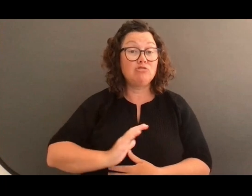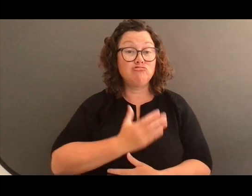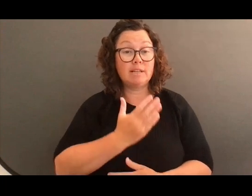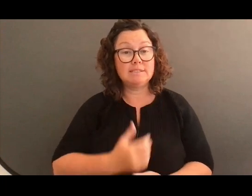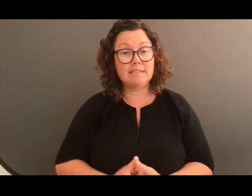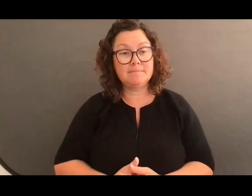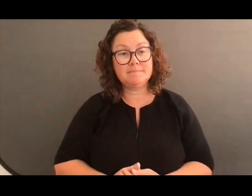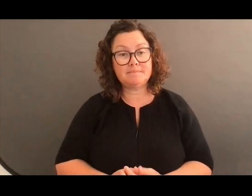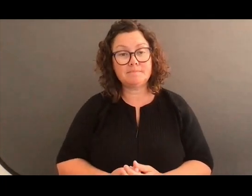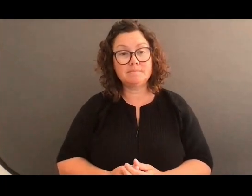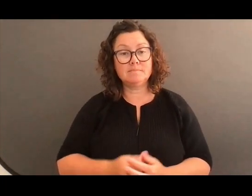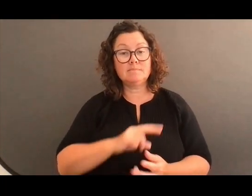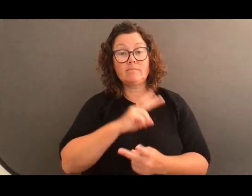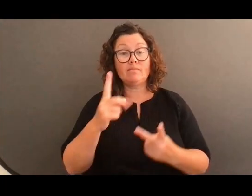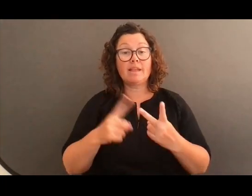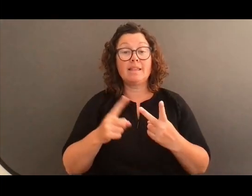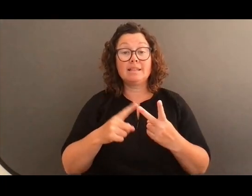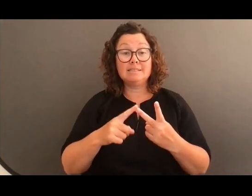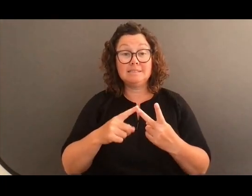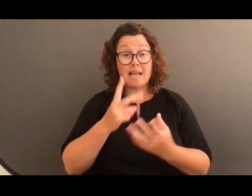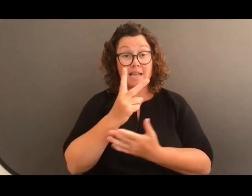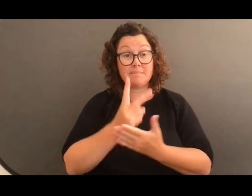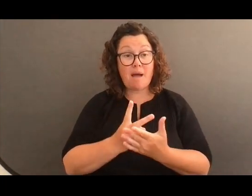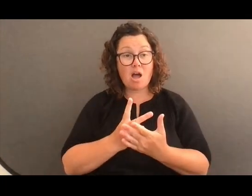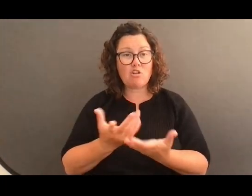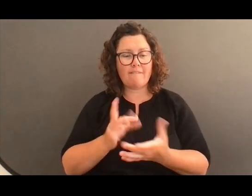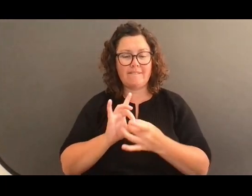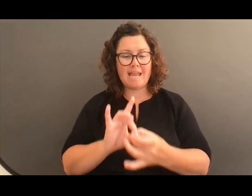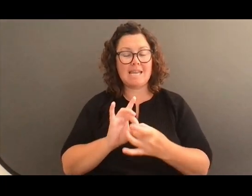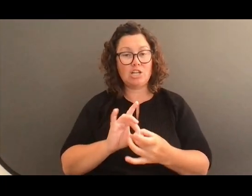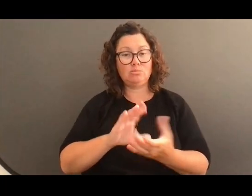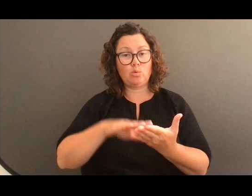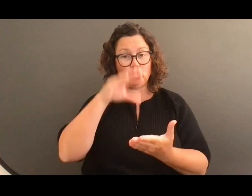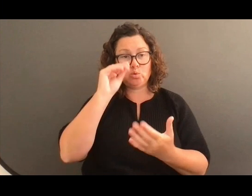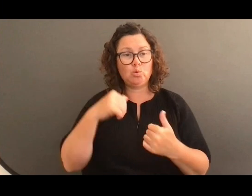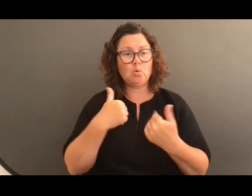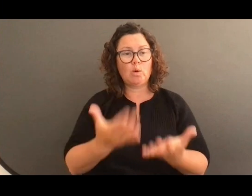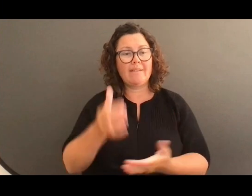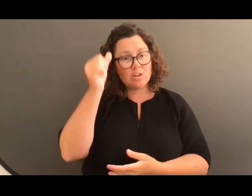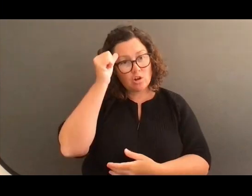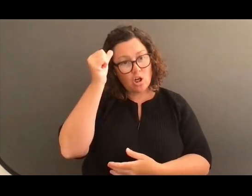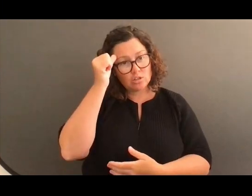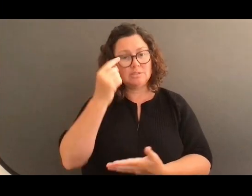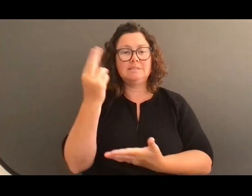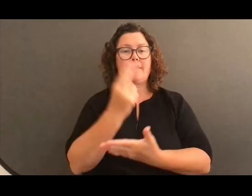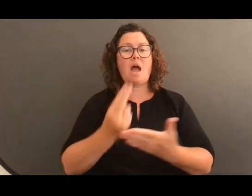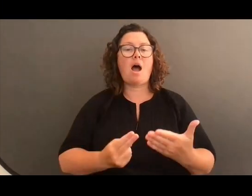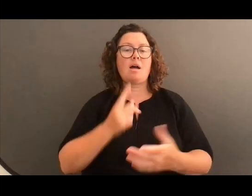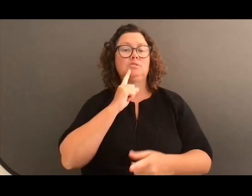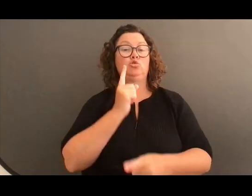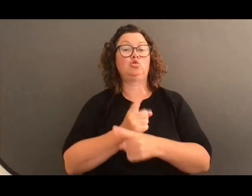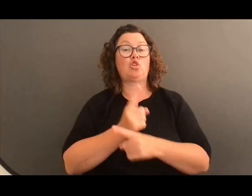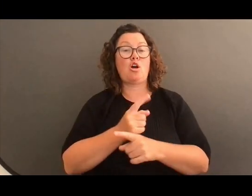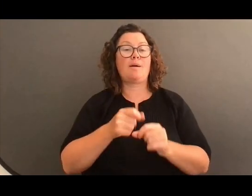The second part of the engagement with students of giving them knowledge was the artist talk by Trina Ham. This